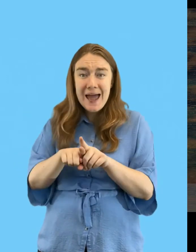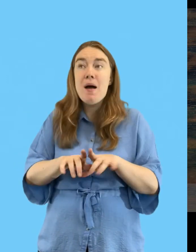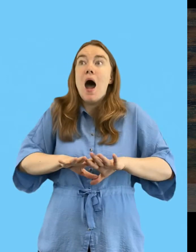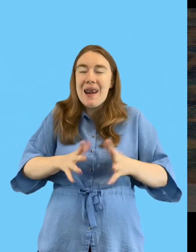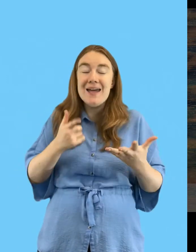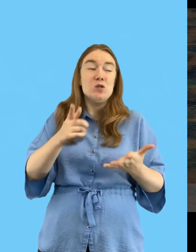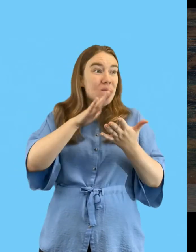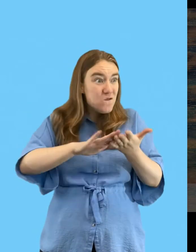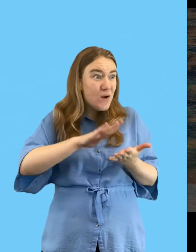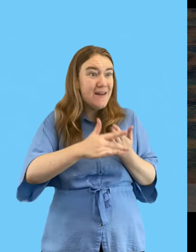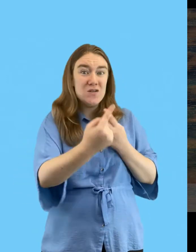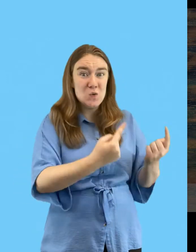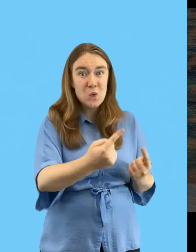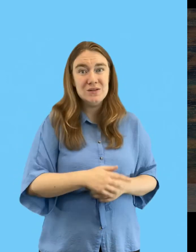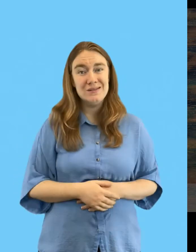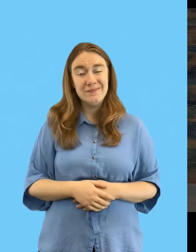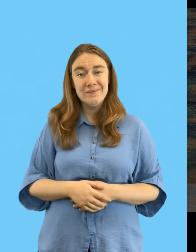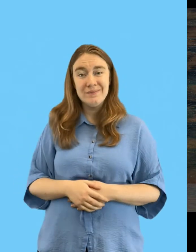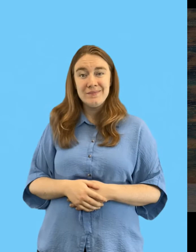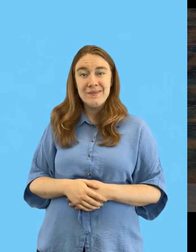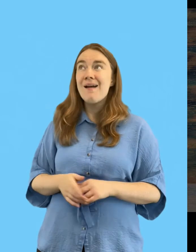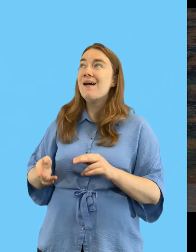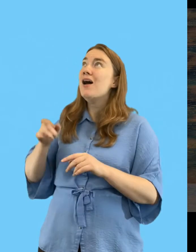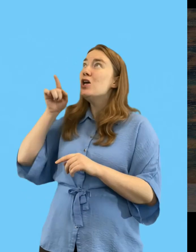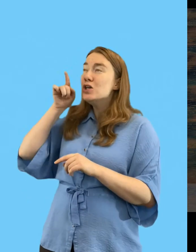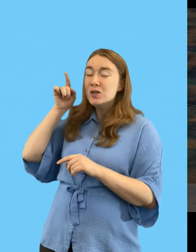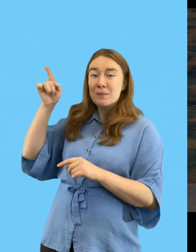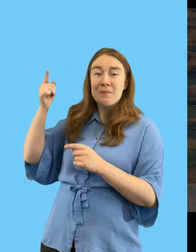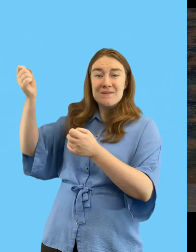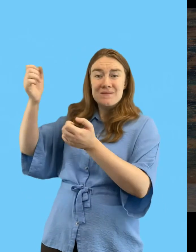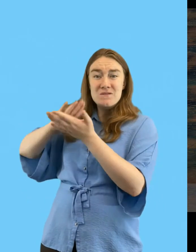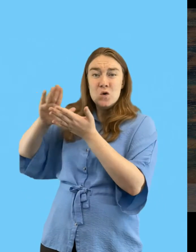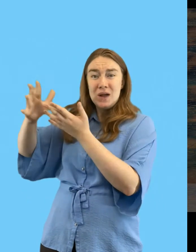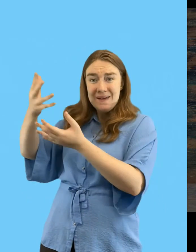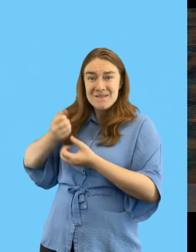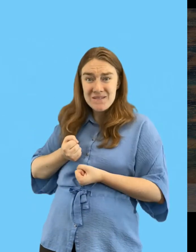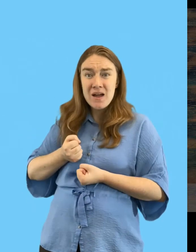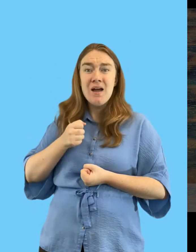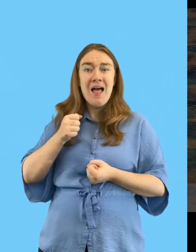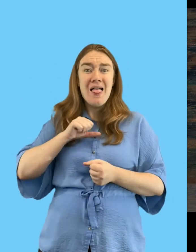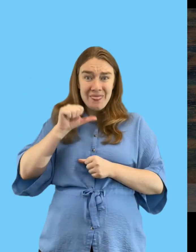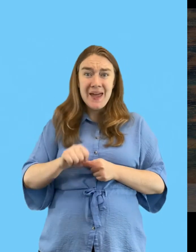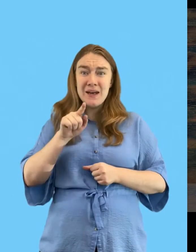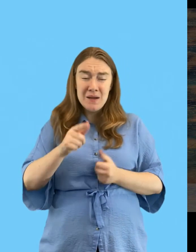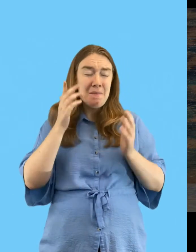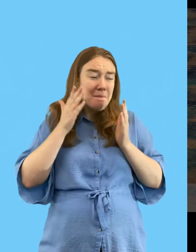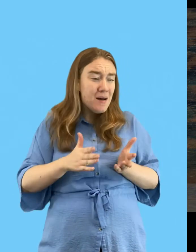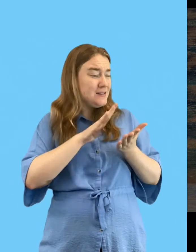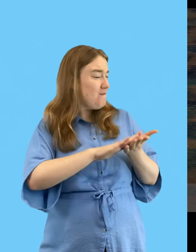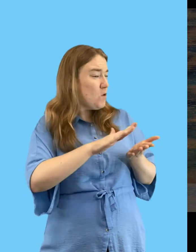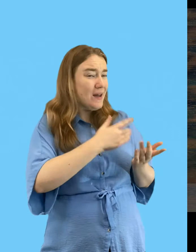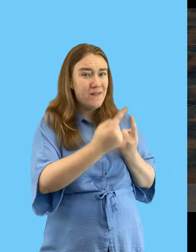Jesus says an unwillingness to forgive others is one of the most serious